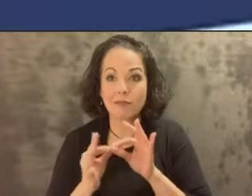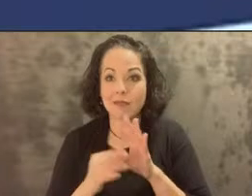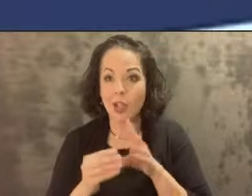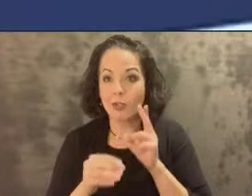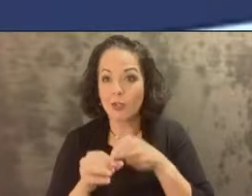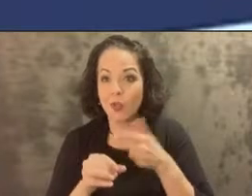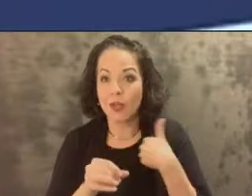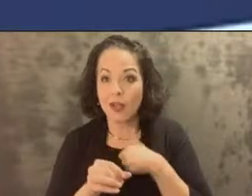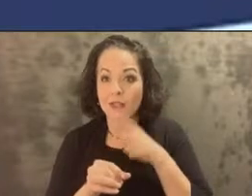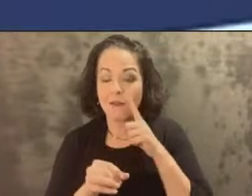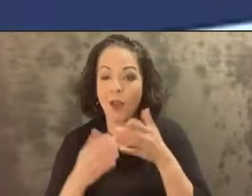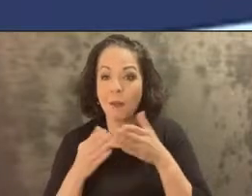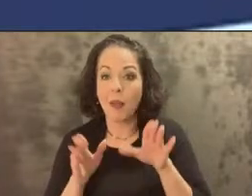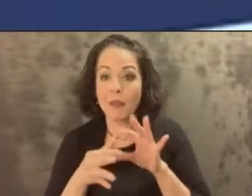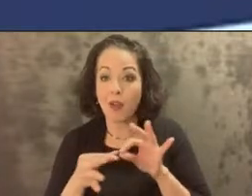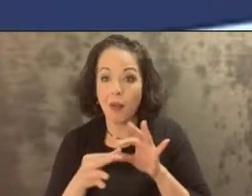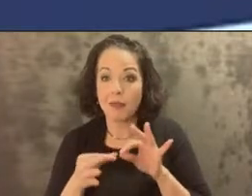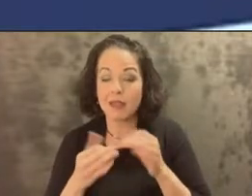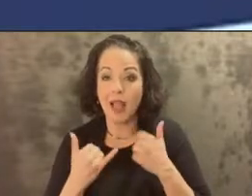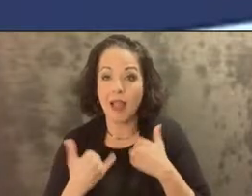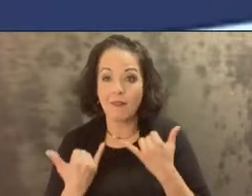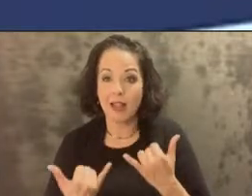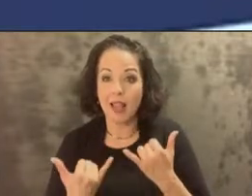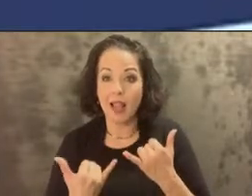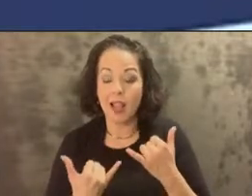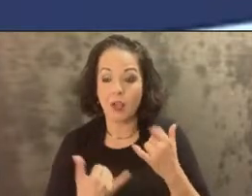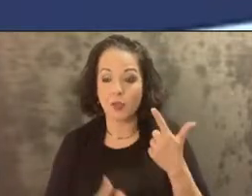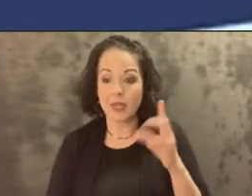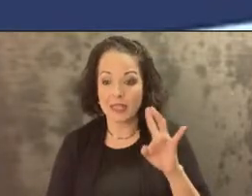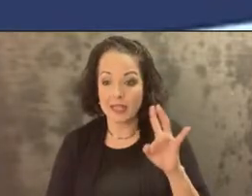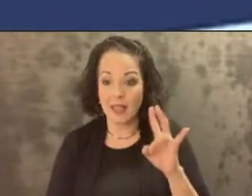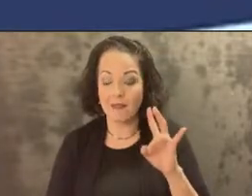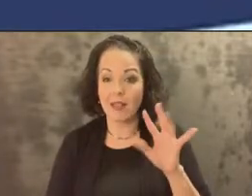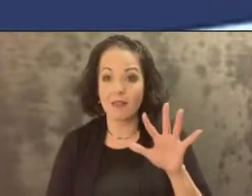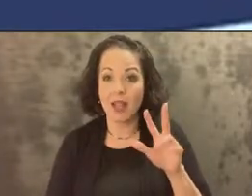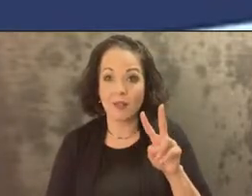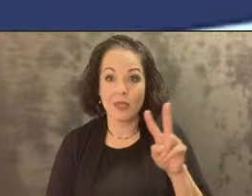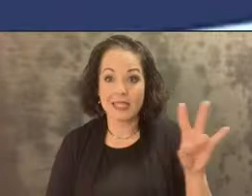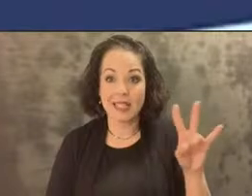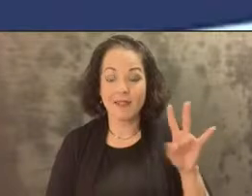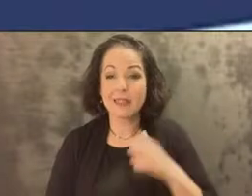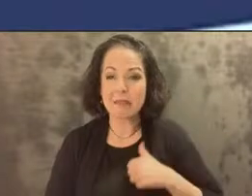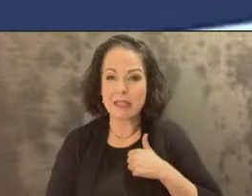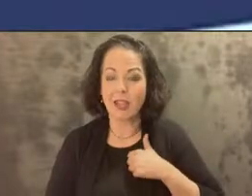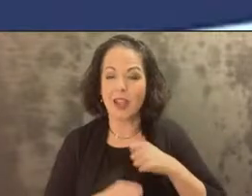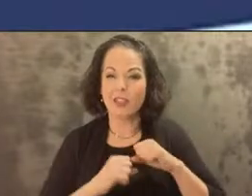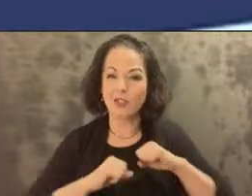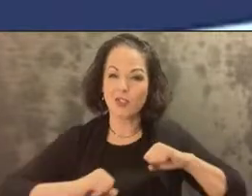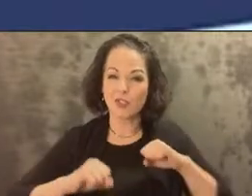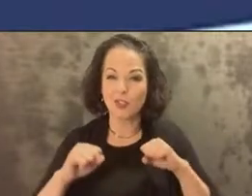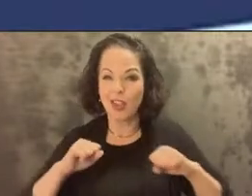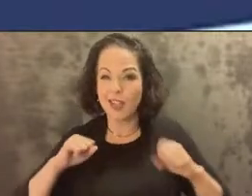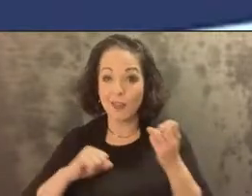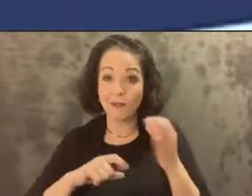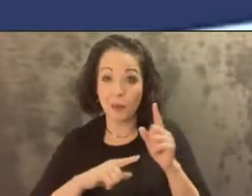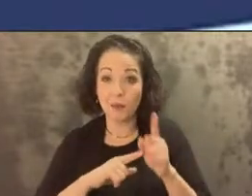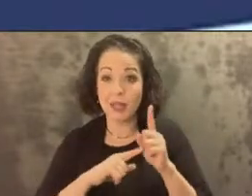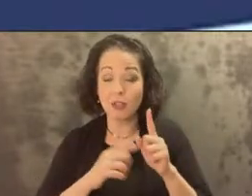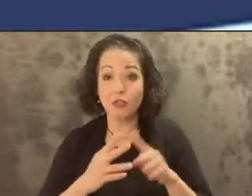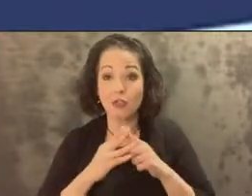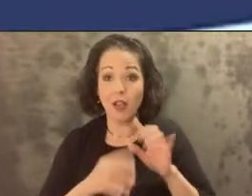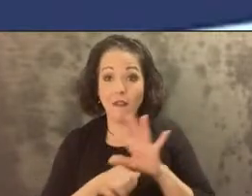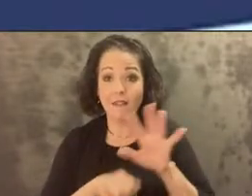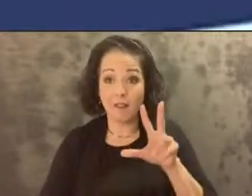for public comment. I have now 27 after the hour. With apologies, you get a stretch break, a couple minutes. We're going to start public comment at